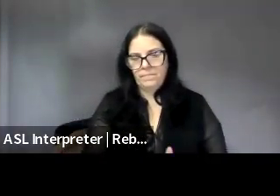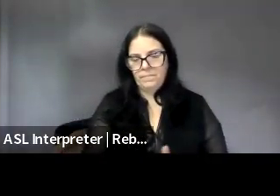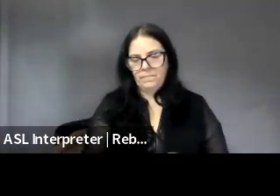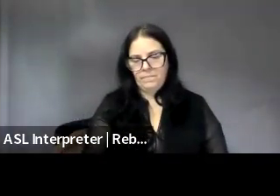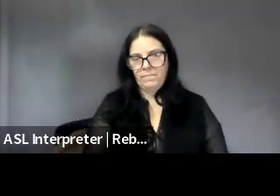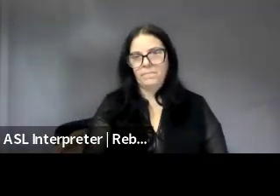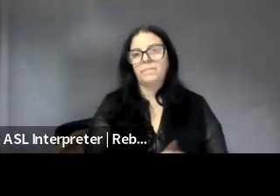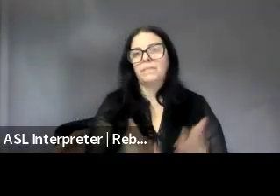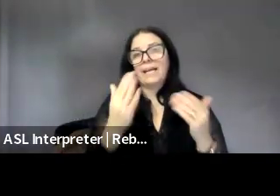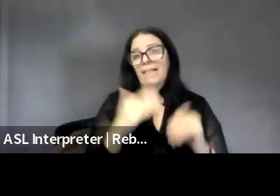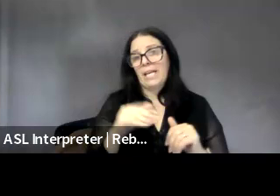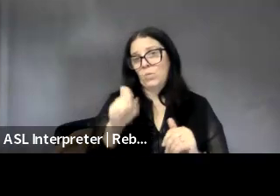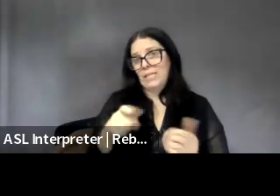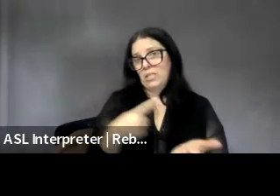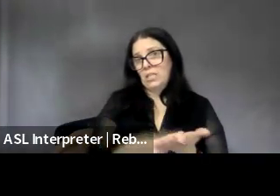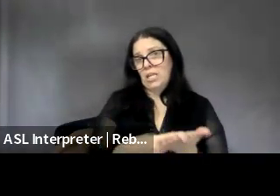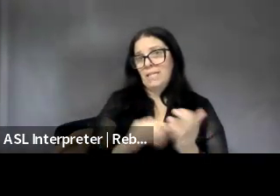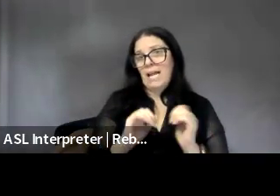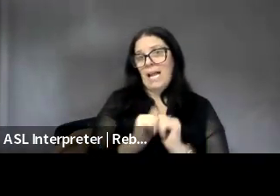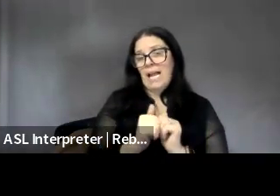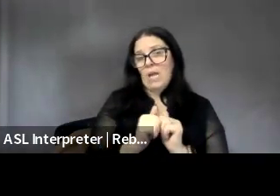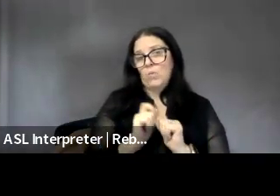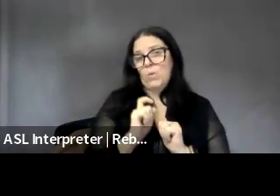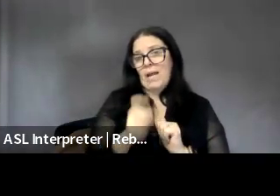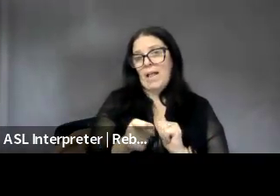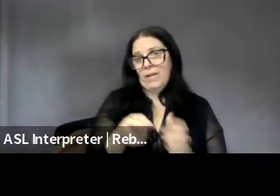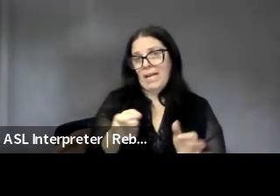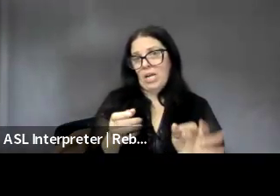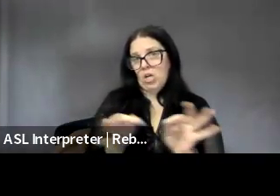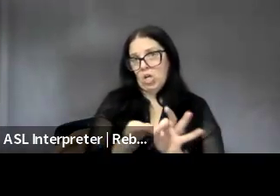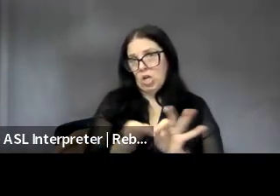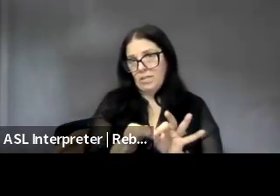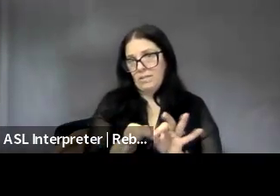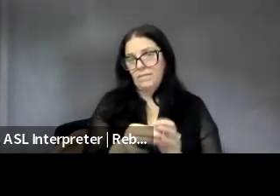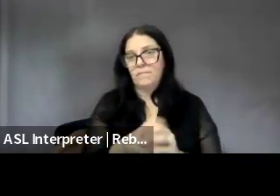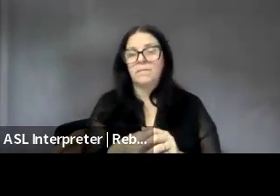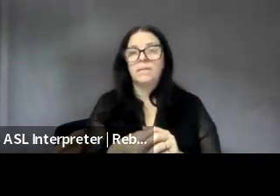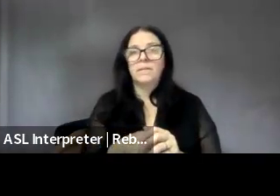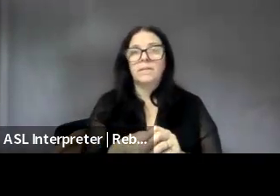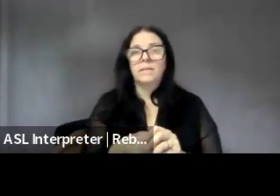Then you need to talk about how you allocate costs. Now, here's a sample